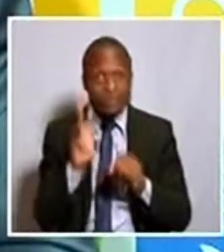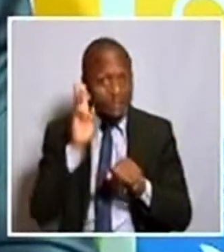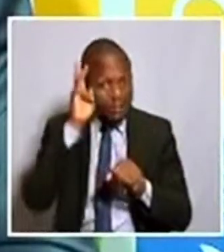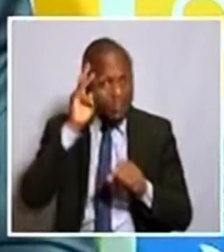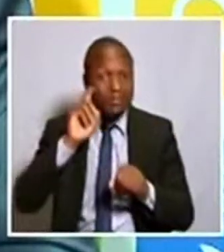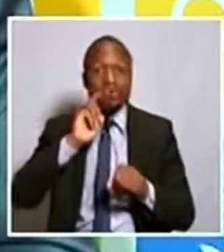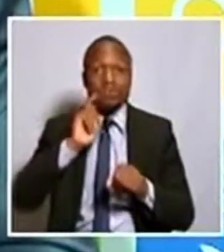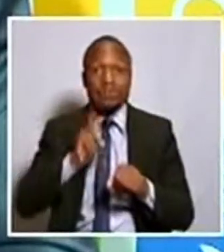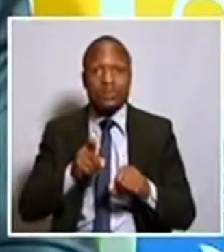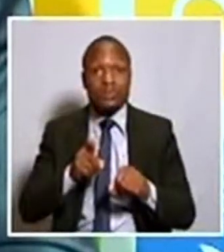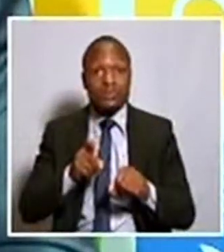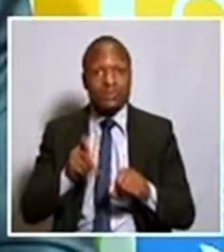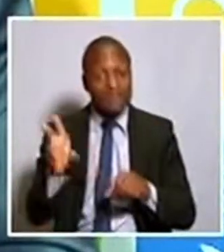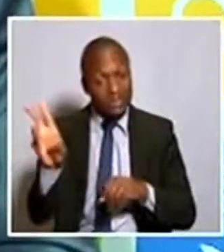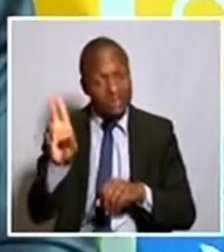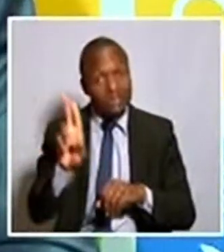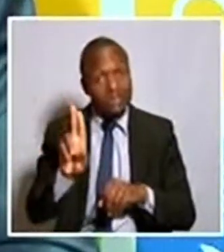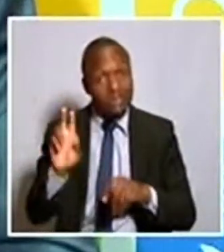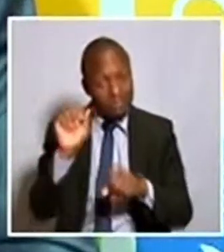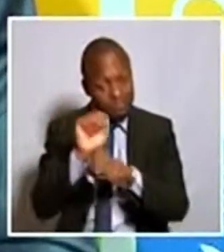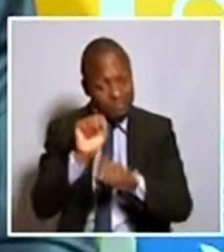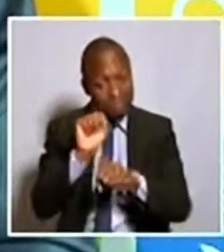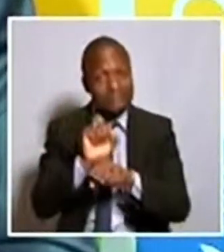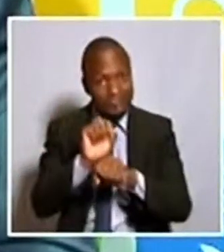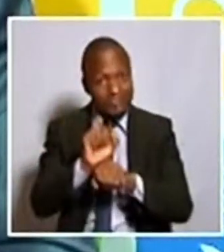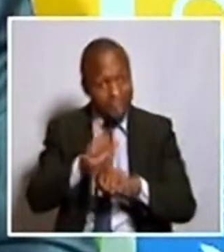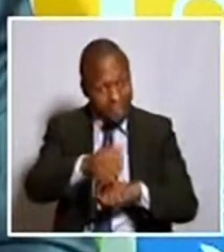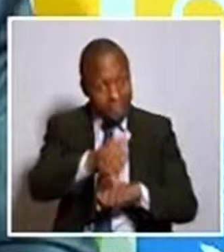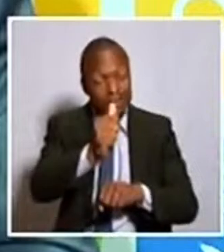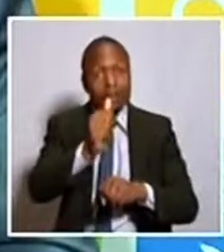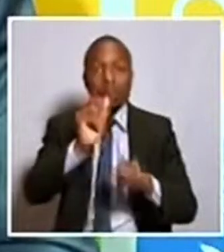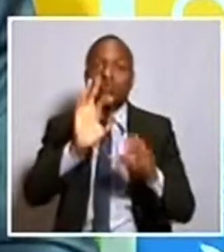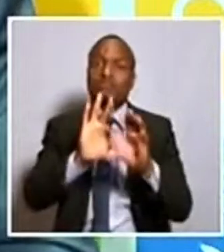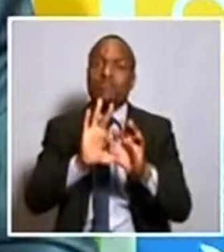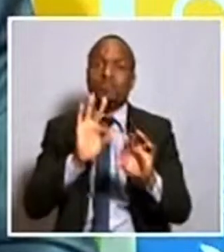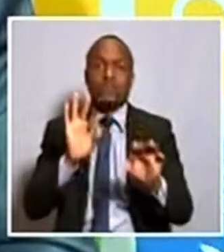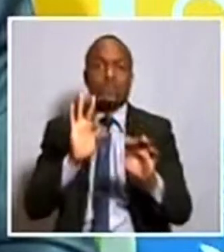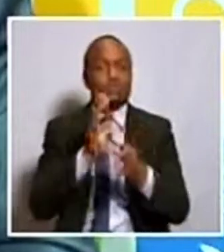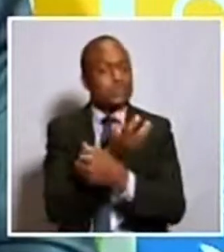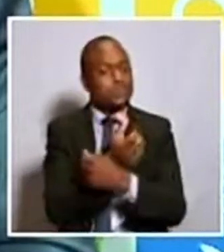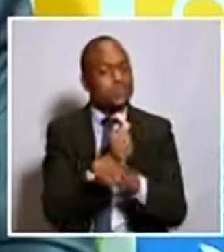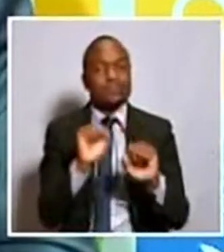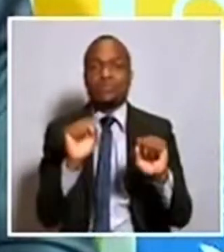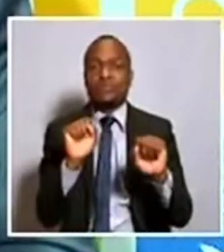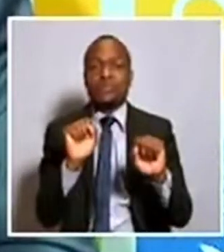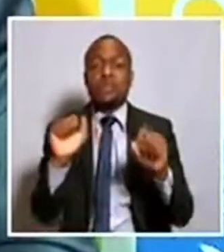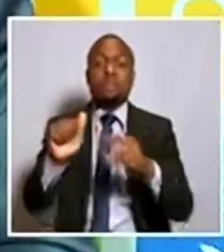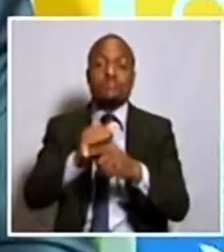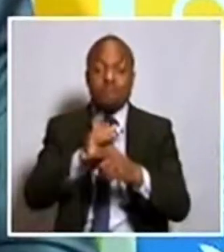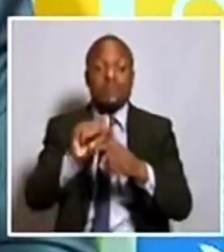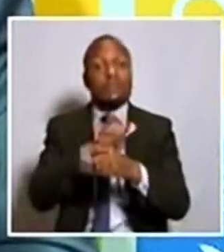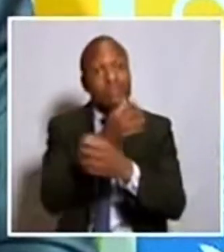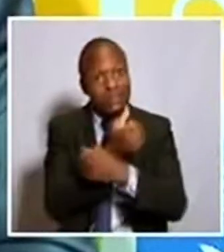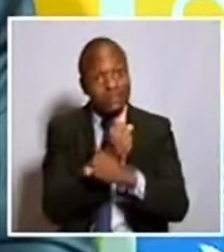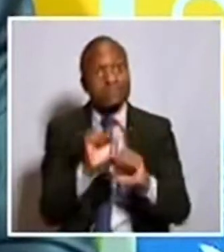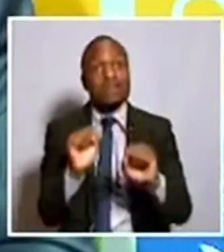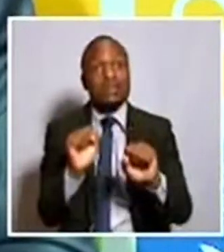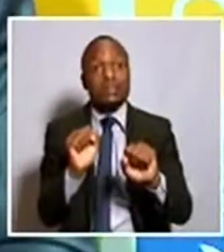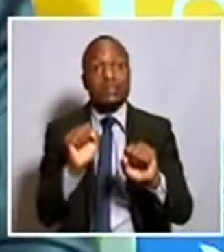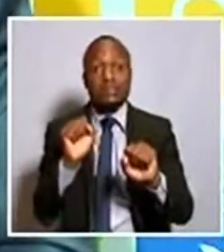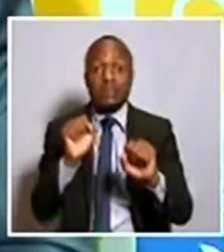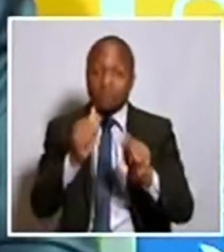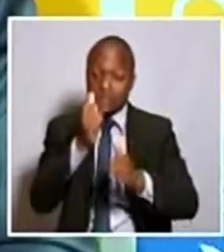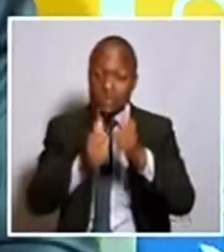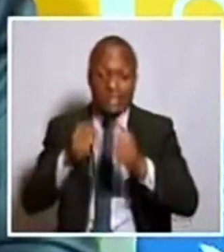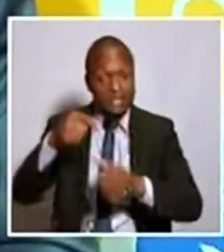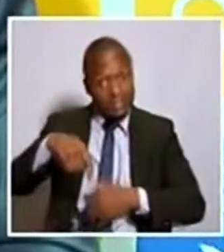has to apply themselves, that we find solutions, practical solutions that are